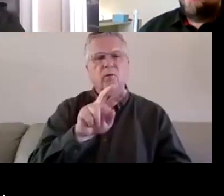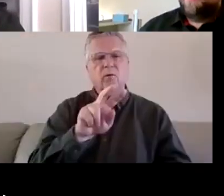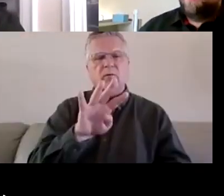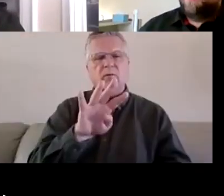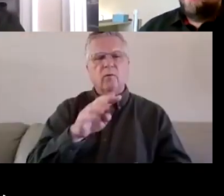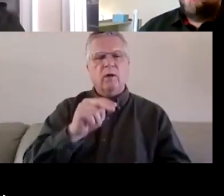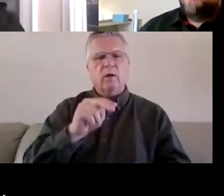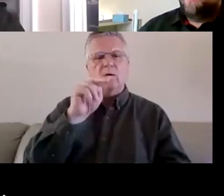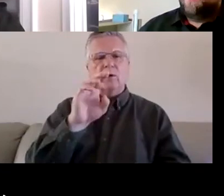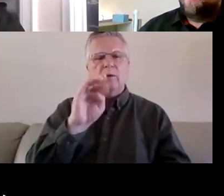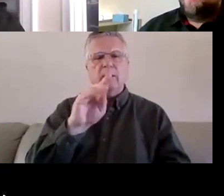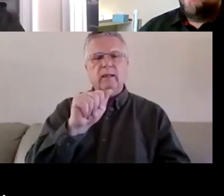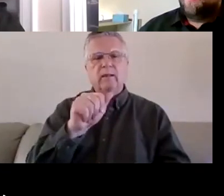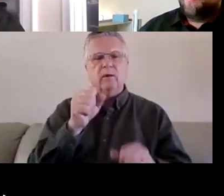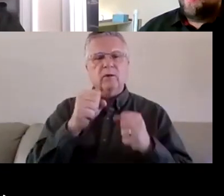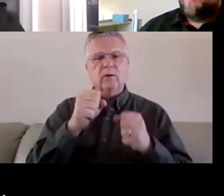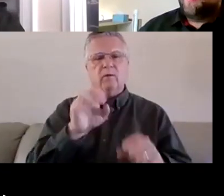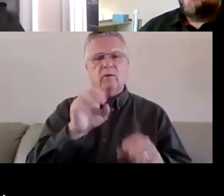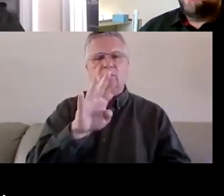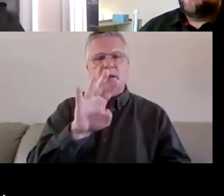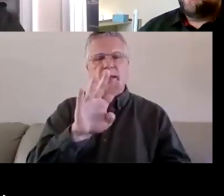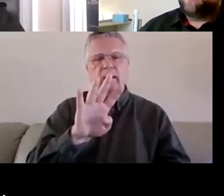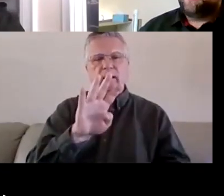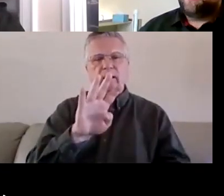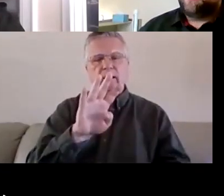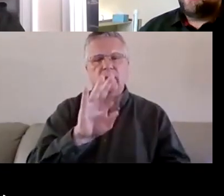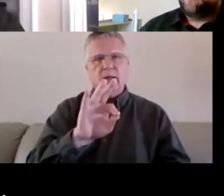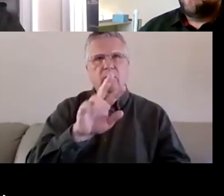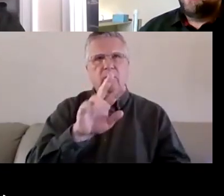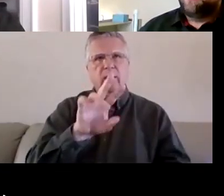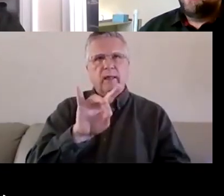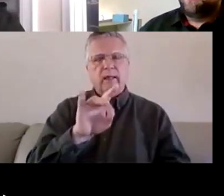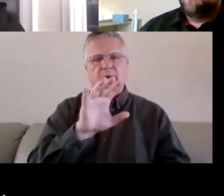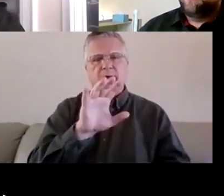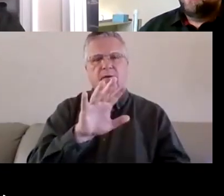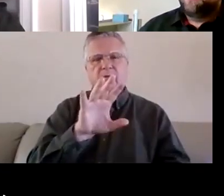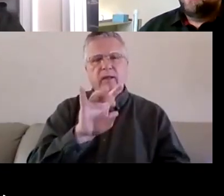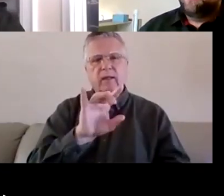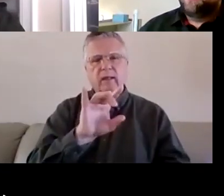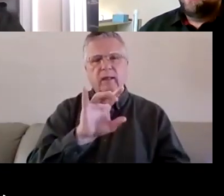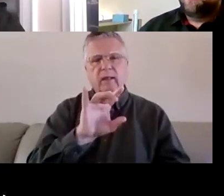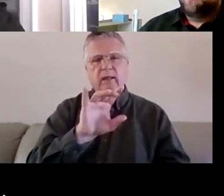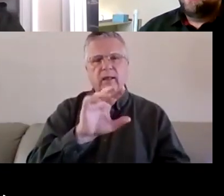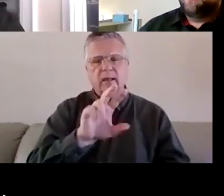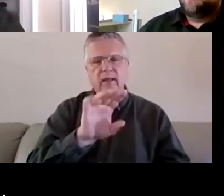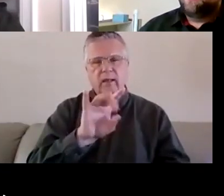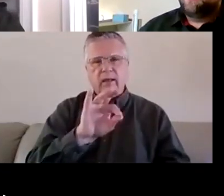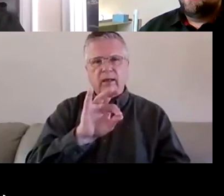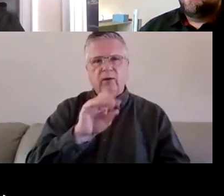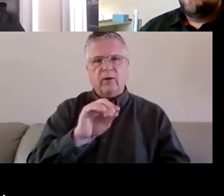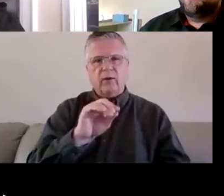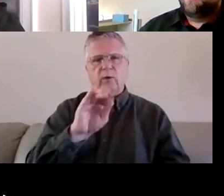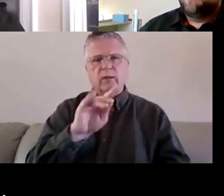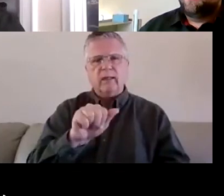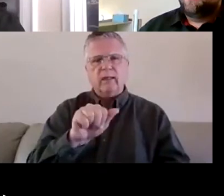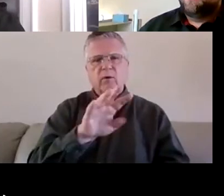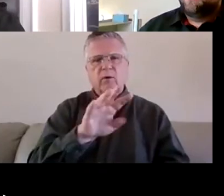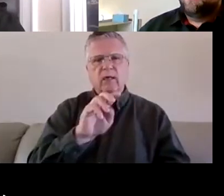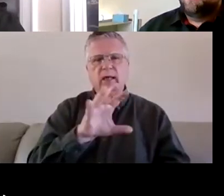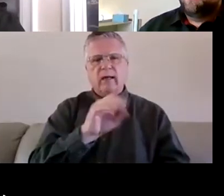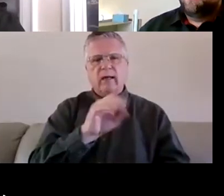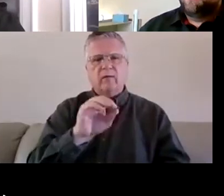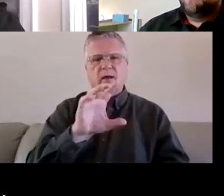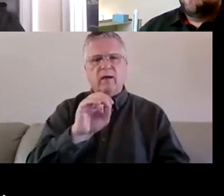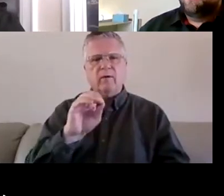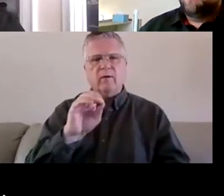Street, 4938 and 5120 Rosetta Street, 4921 and 5001 Broad